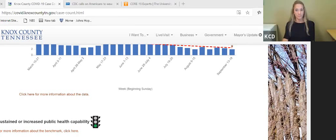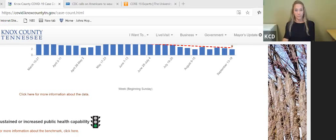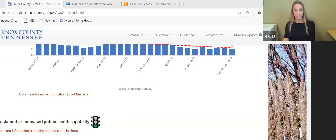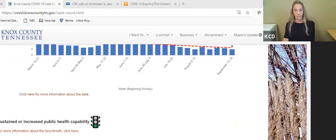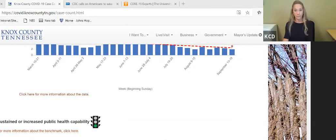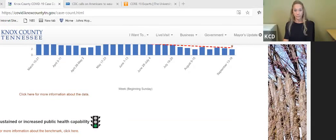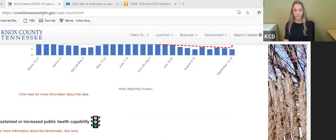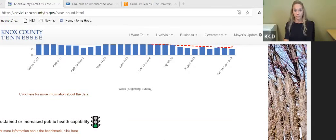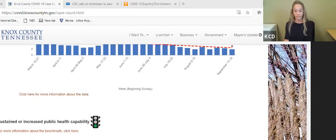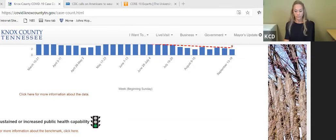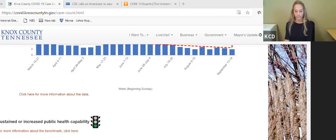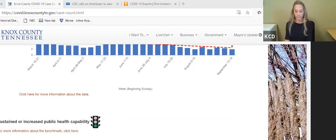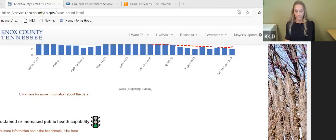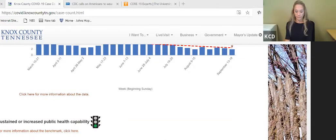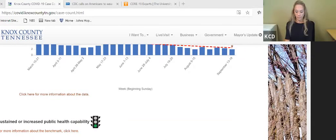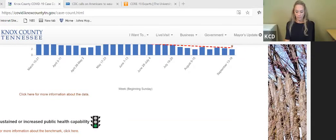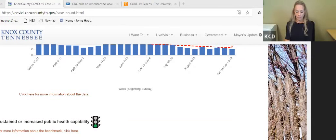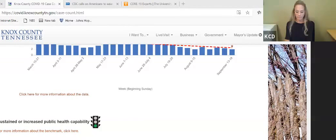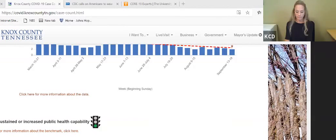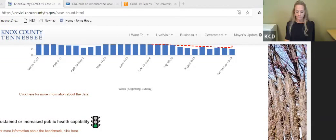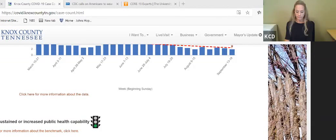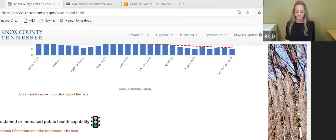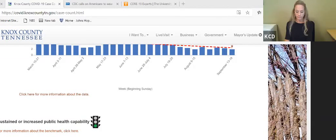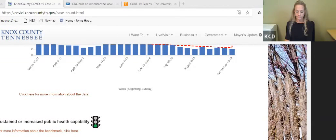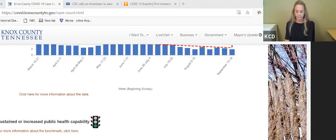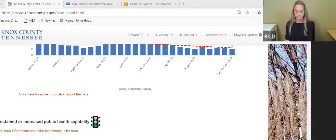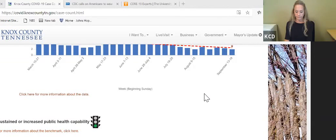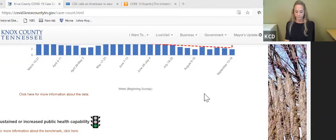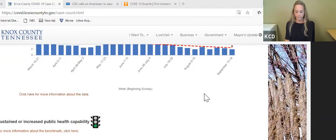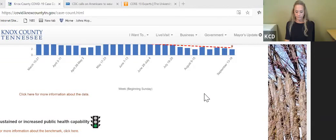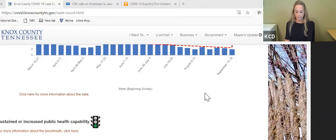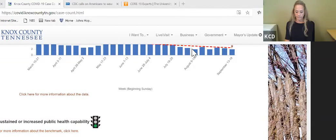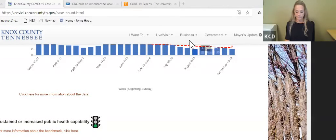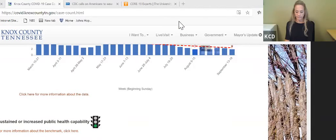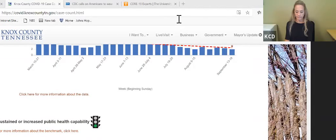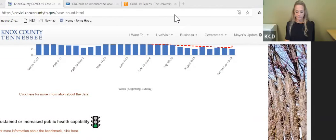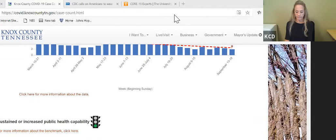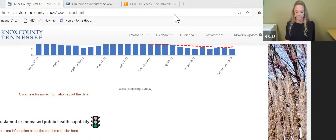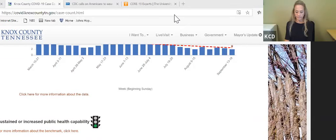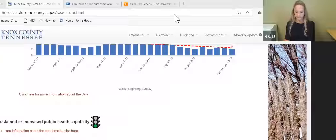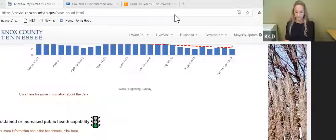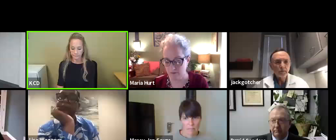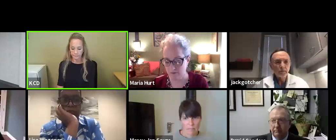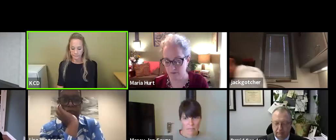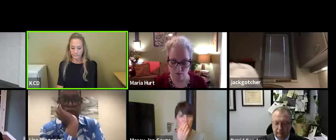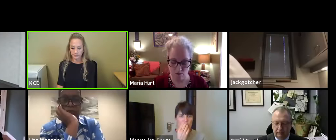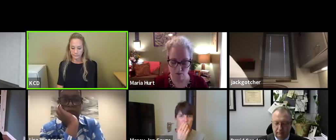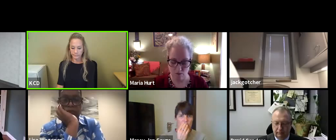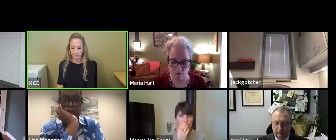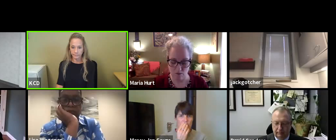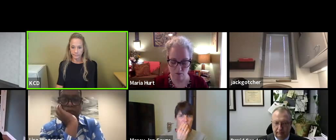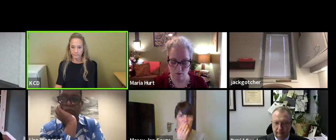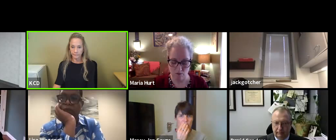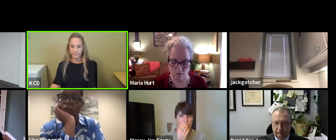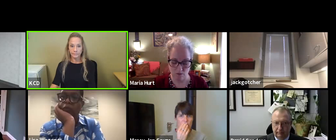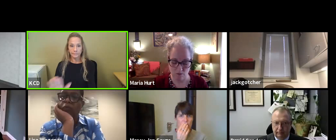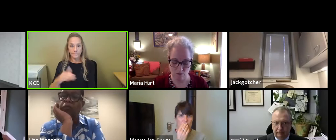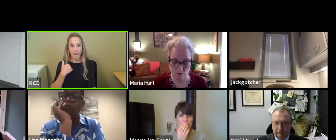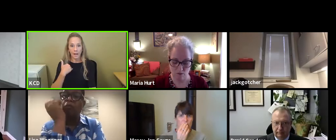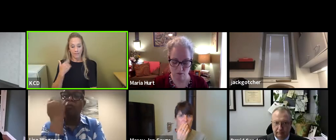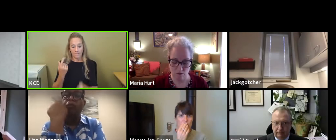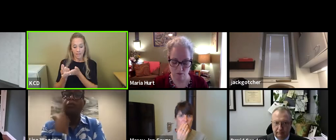Do we have the other data, Charity? Oh, yes. I can pull that up, sorry. So last week we shared data about age groups